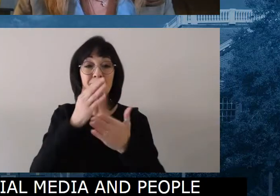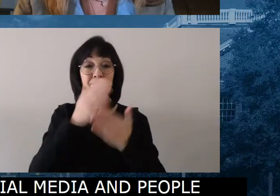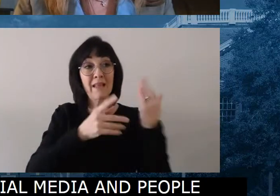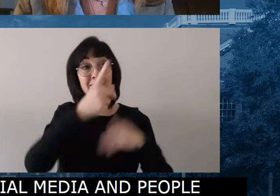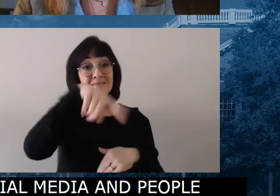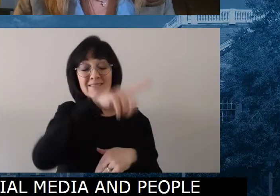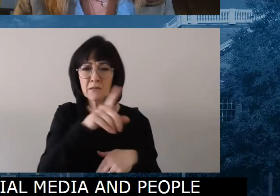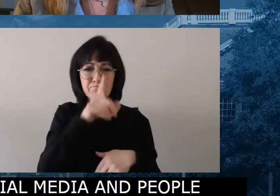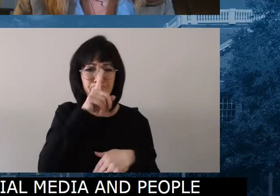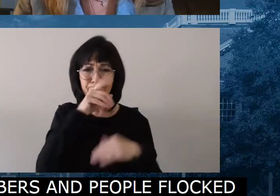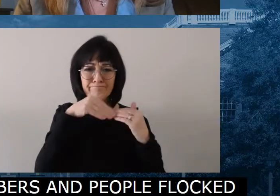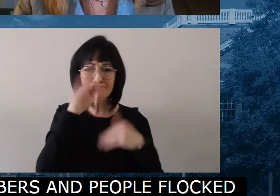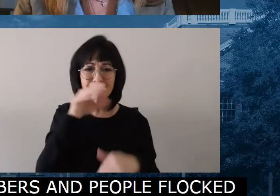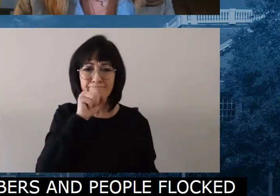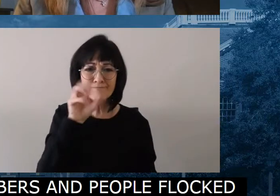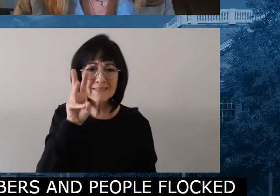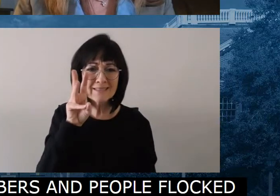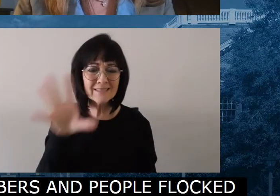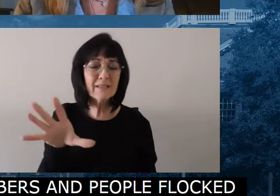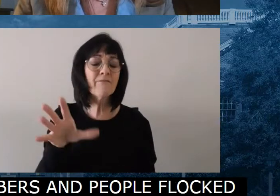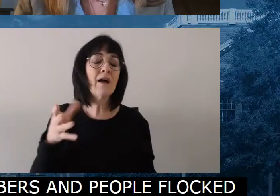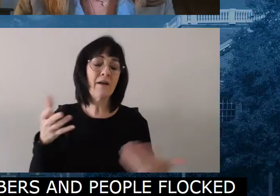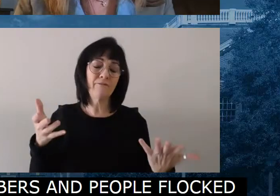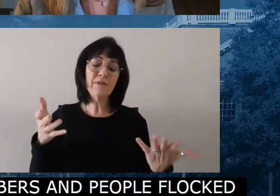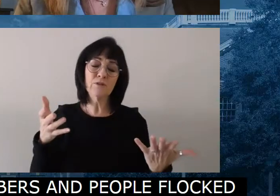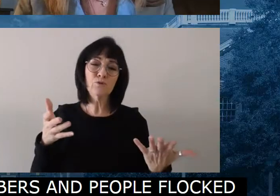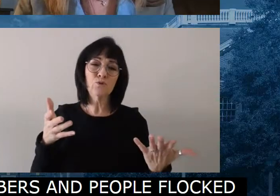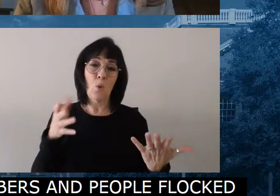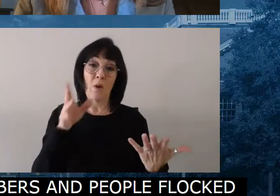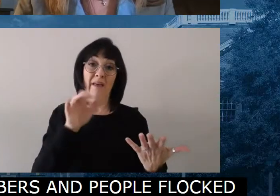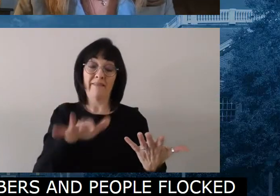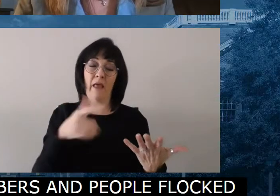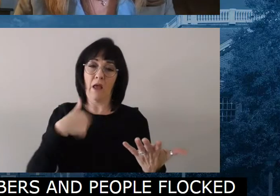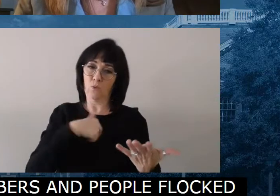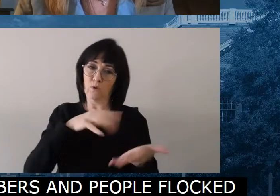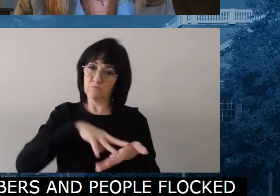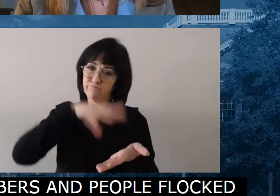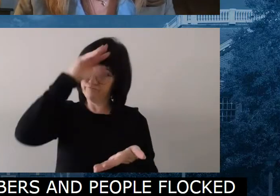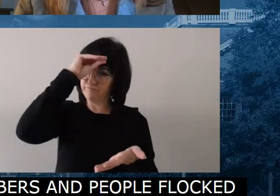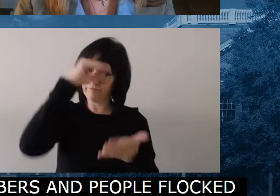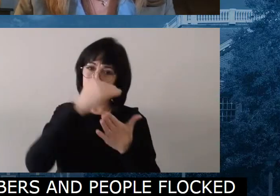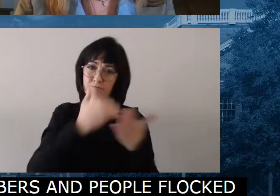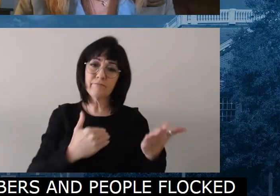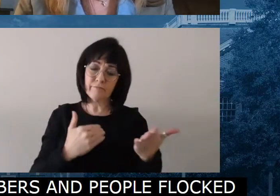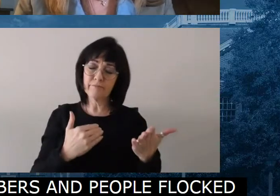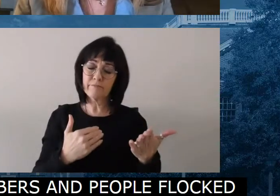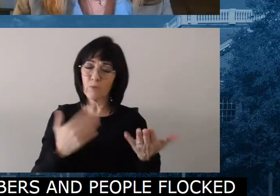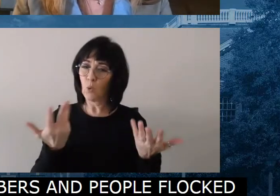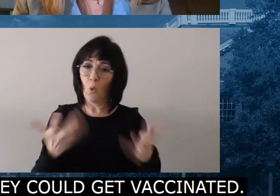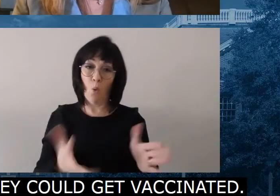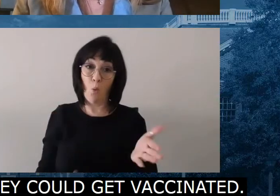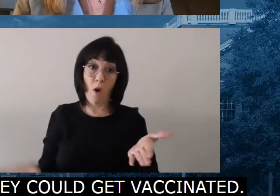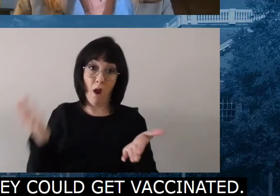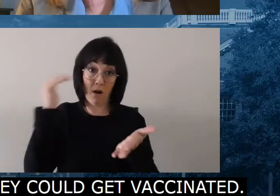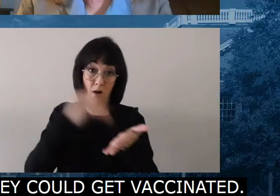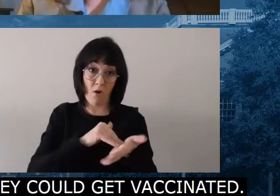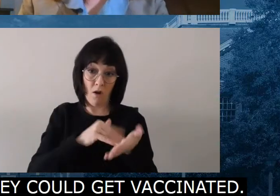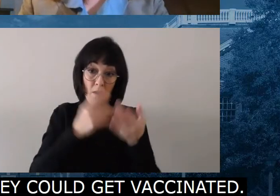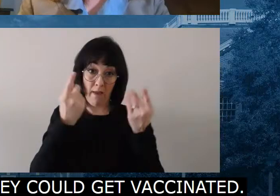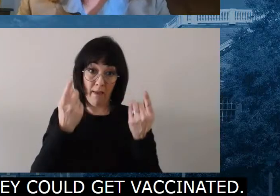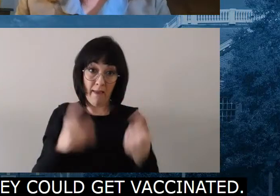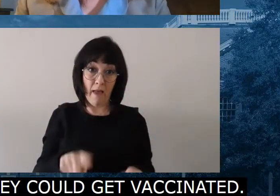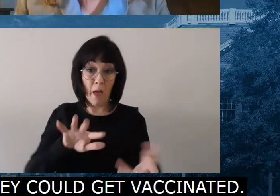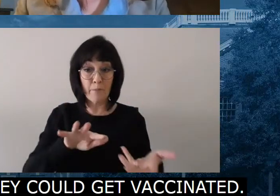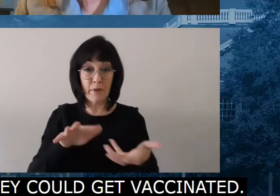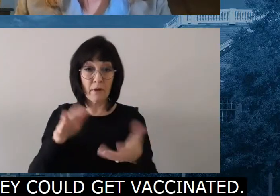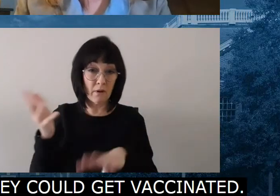just need to make sure that we don't get overwhelmed doing that as well. But the goal, again,